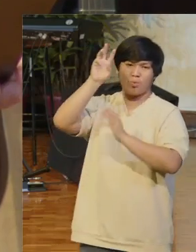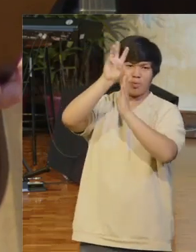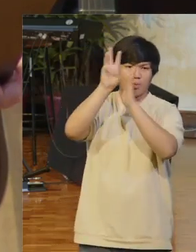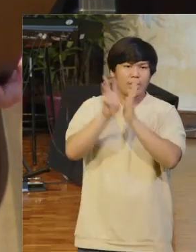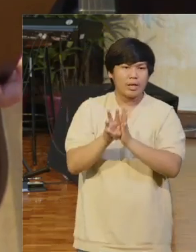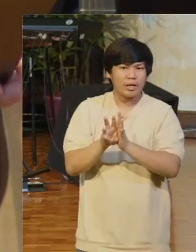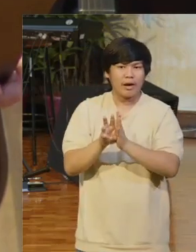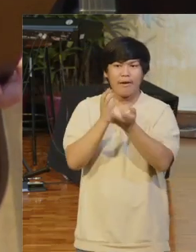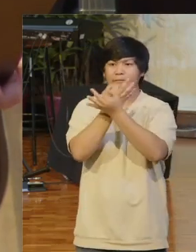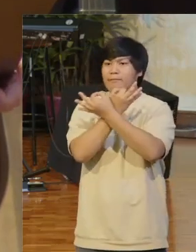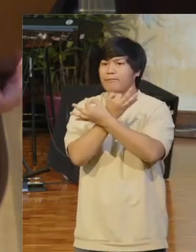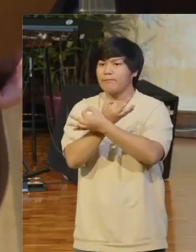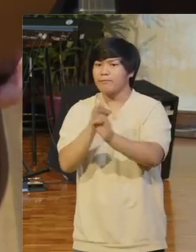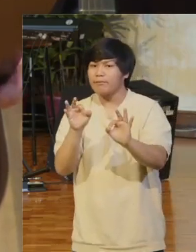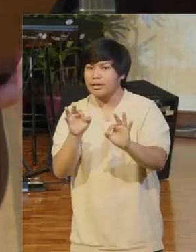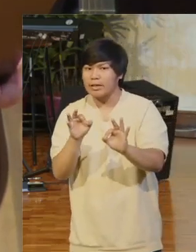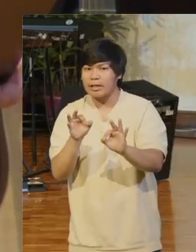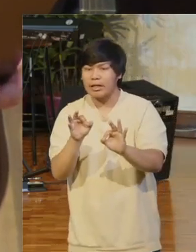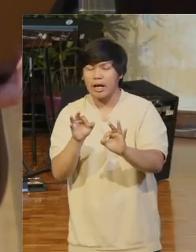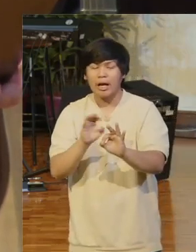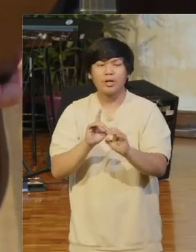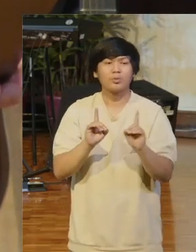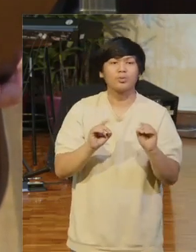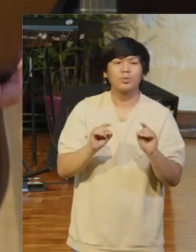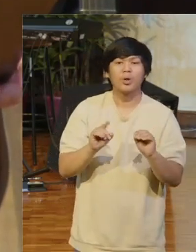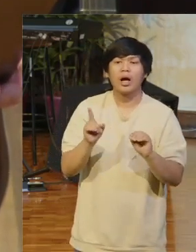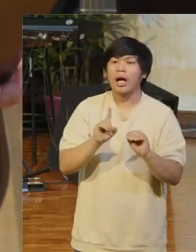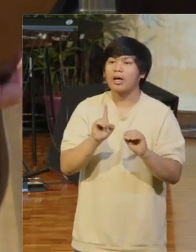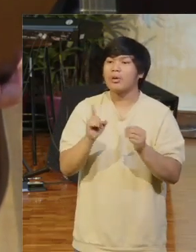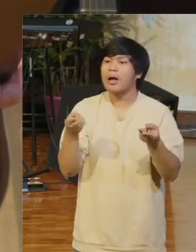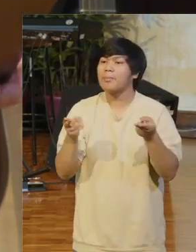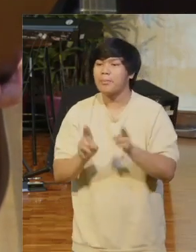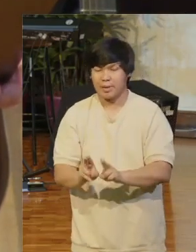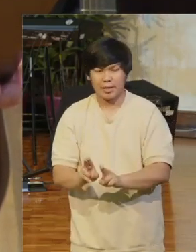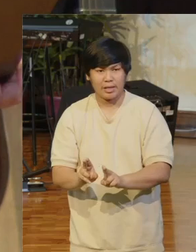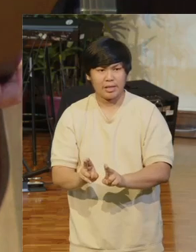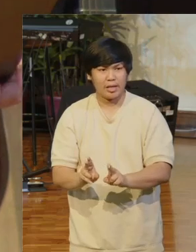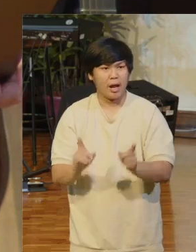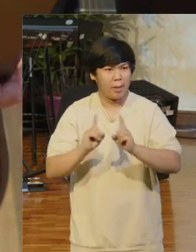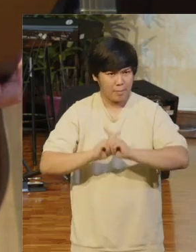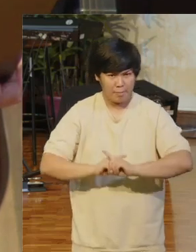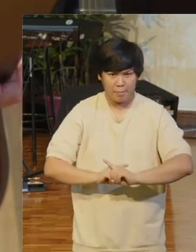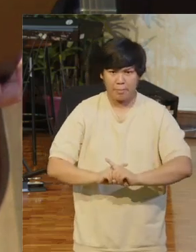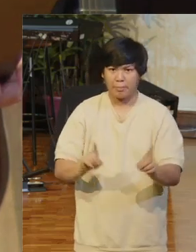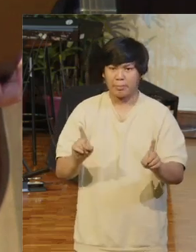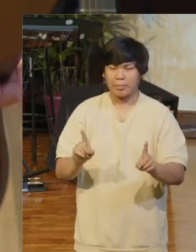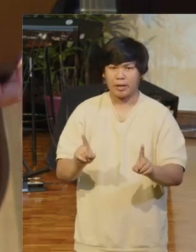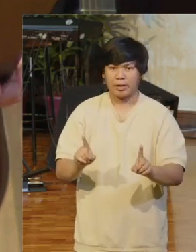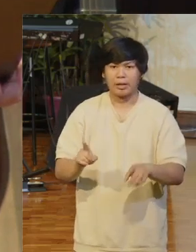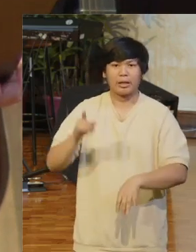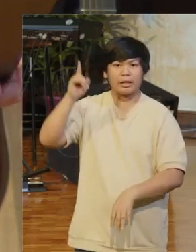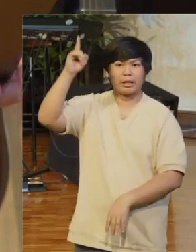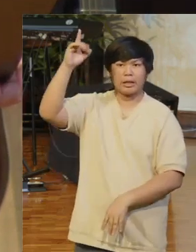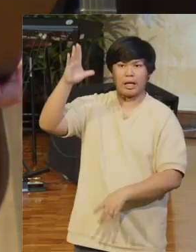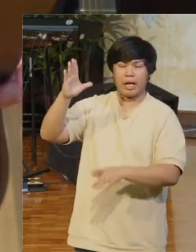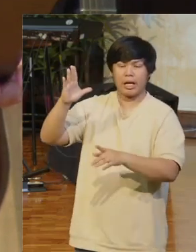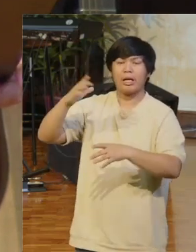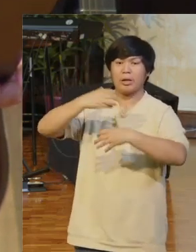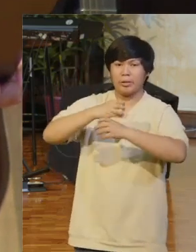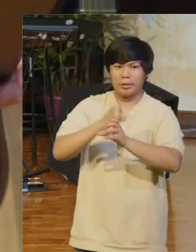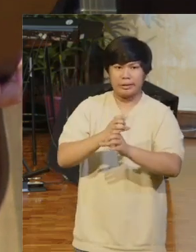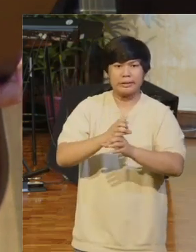and unchangeably ordain whatsoever comes to pass. Yet so as thereby neither is God the author of